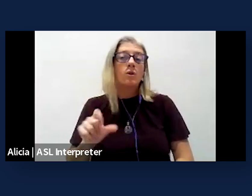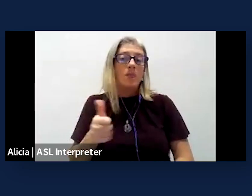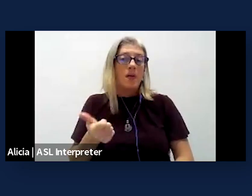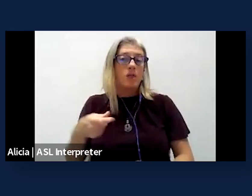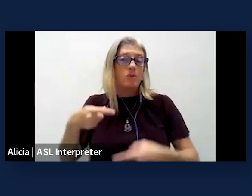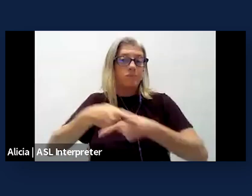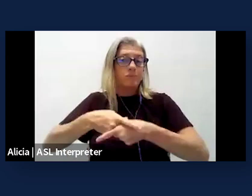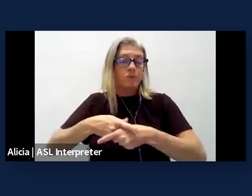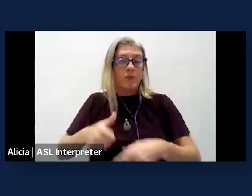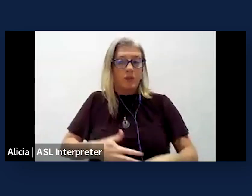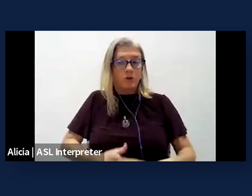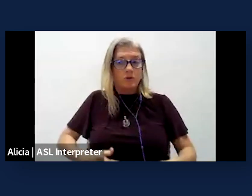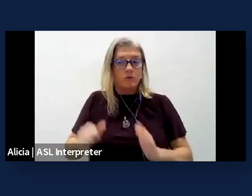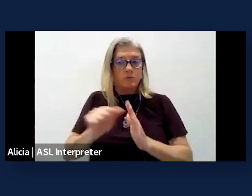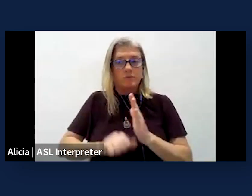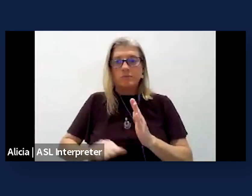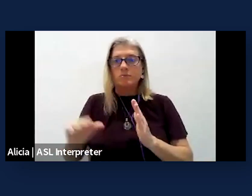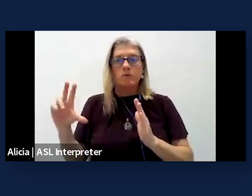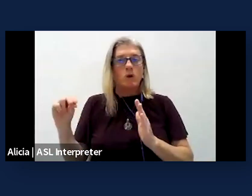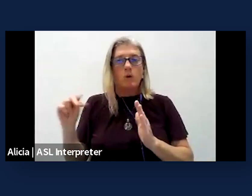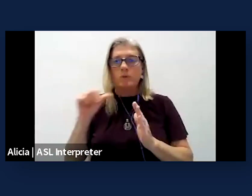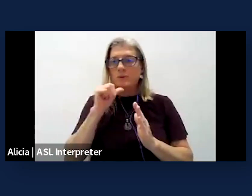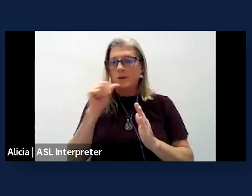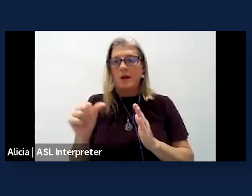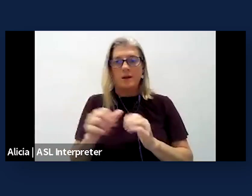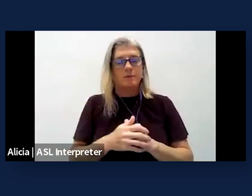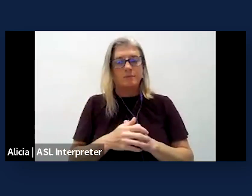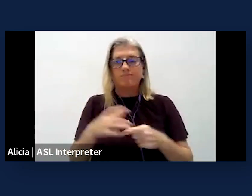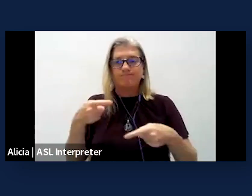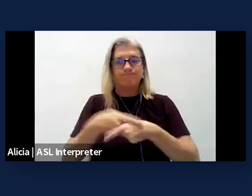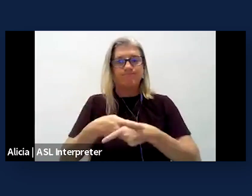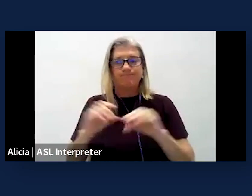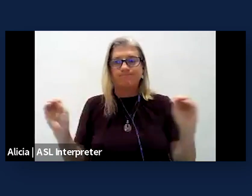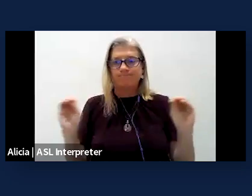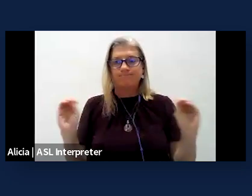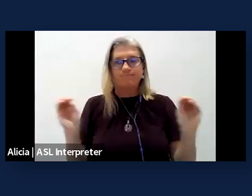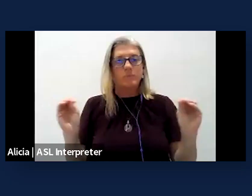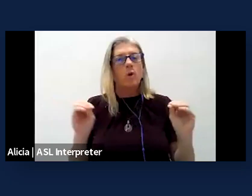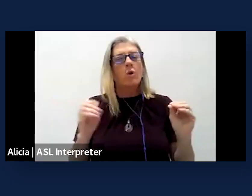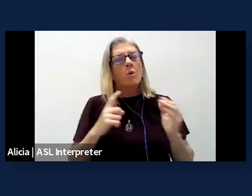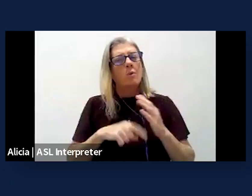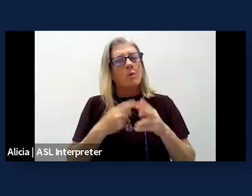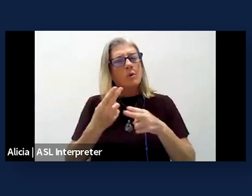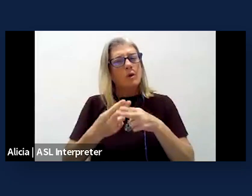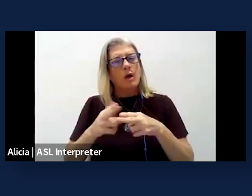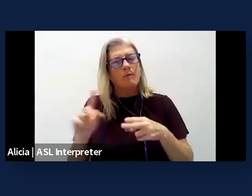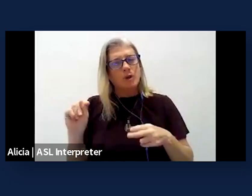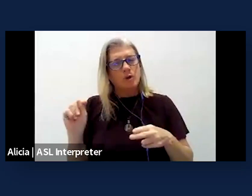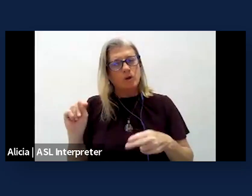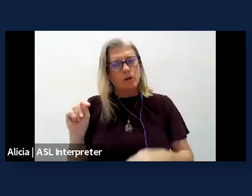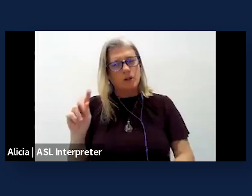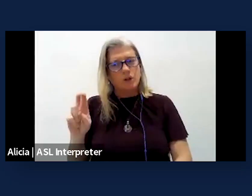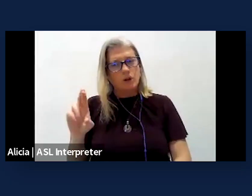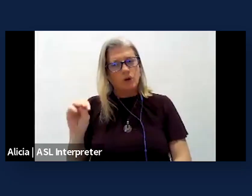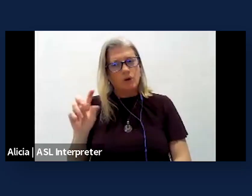types No. of? No. What about the what do you call it for the urination? He said he had